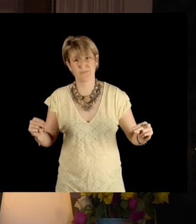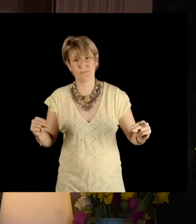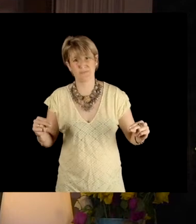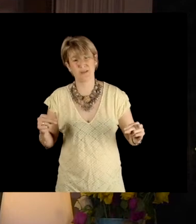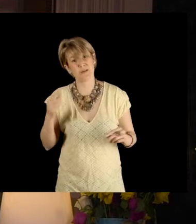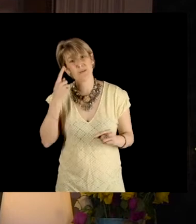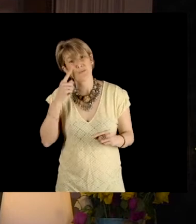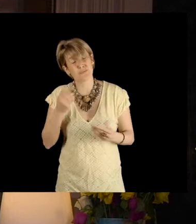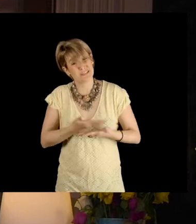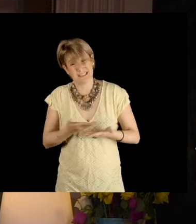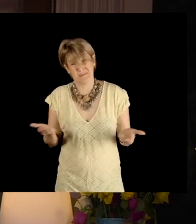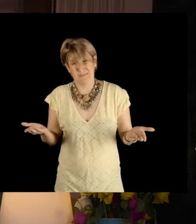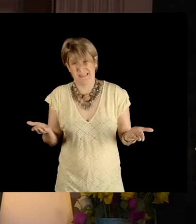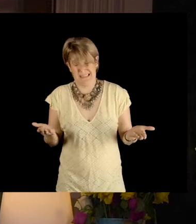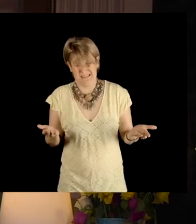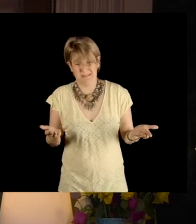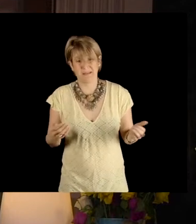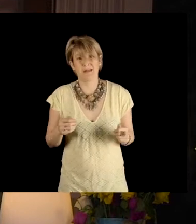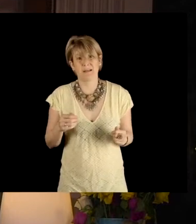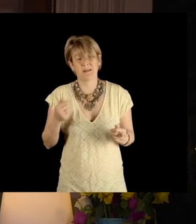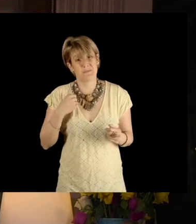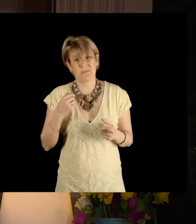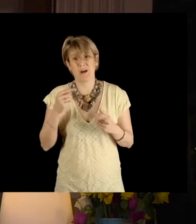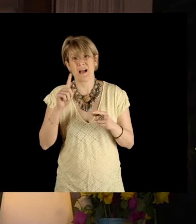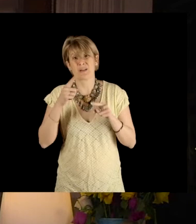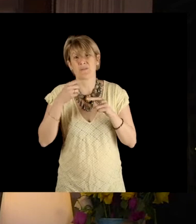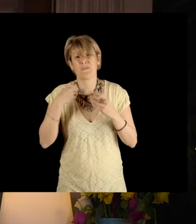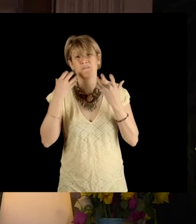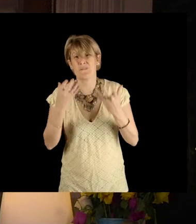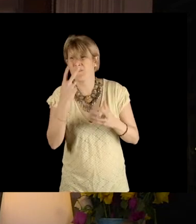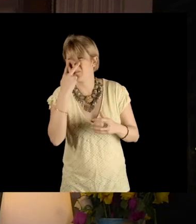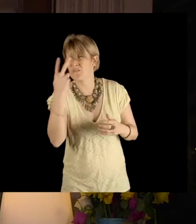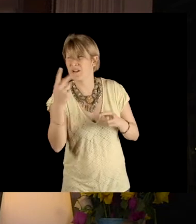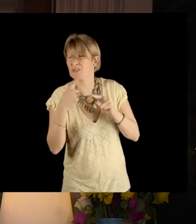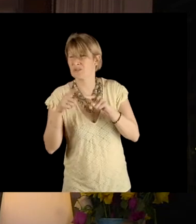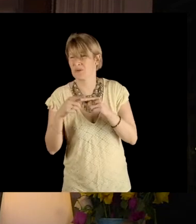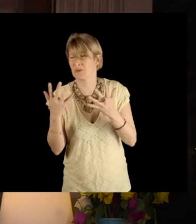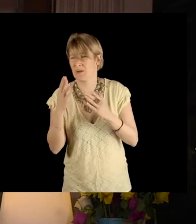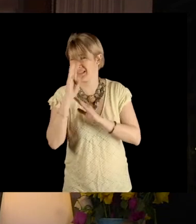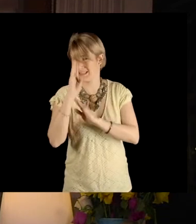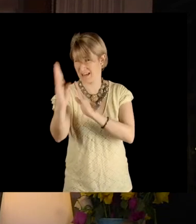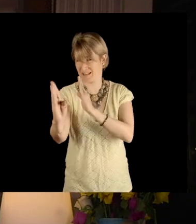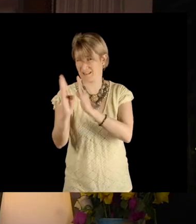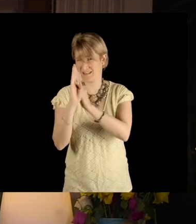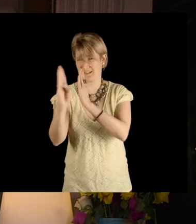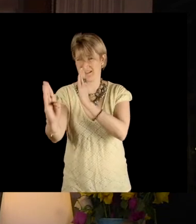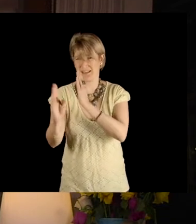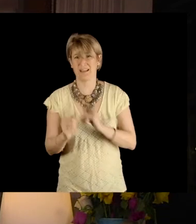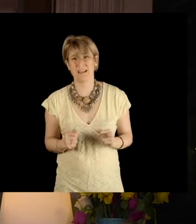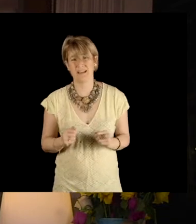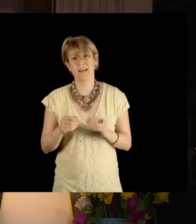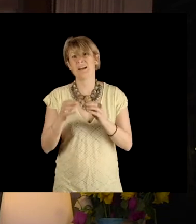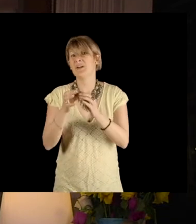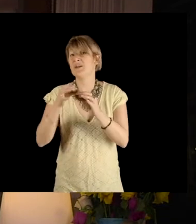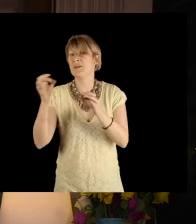this excellent cleaning process. It would help me regain strength, it will